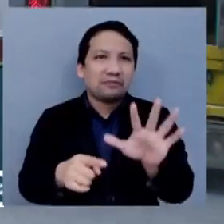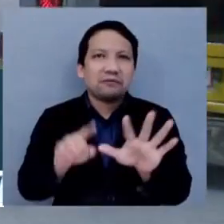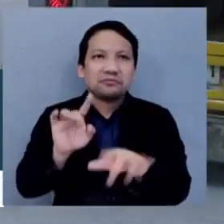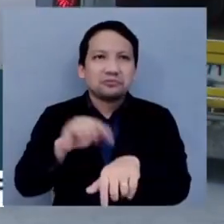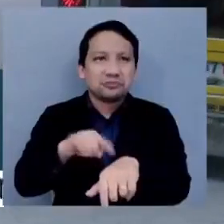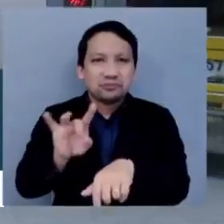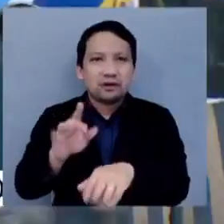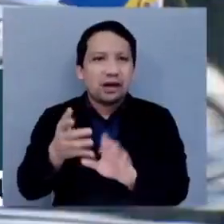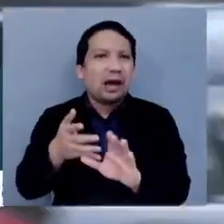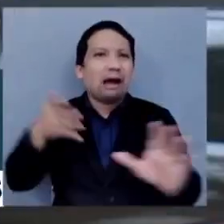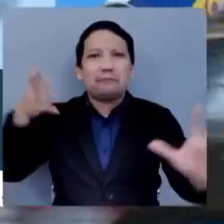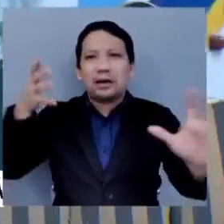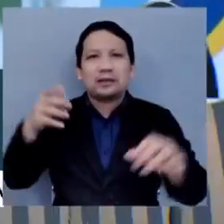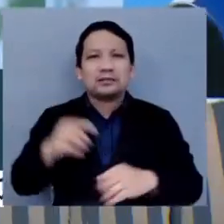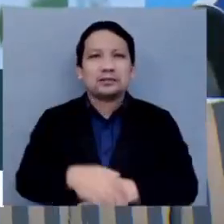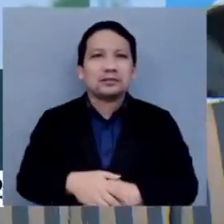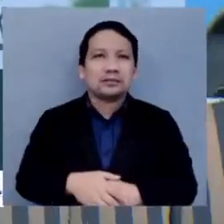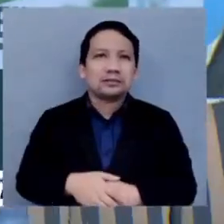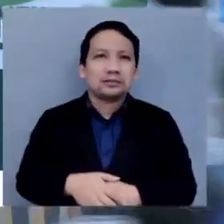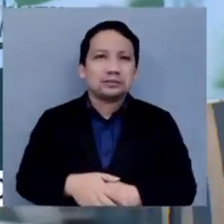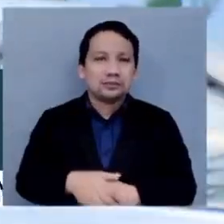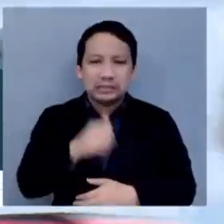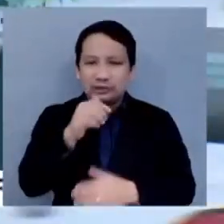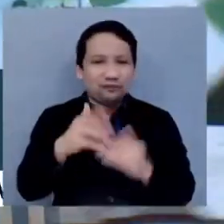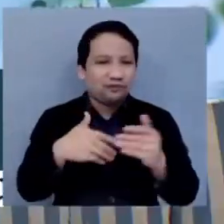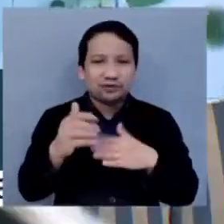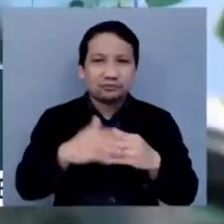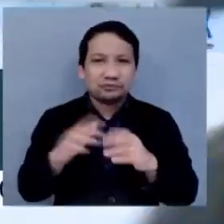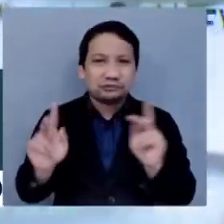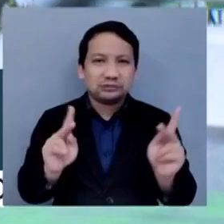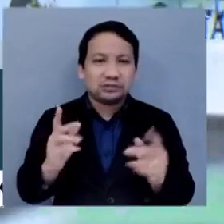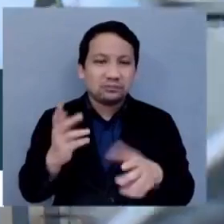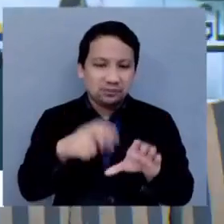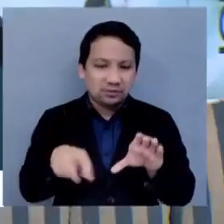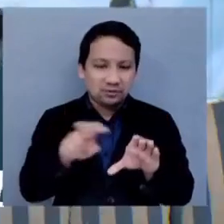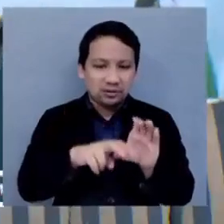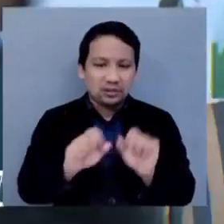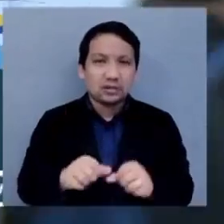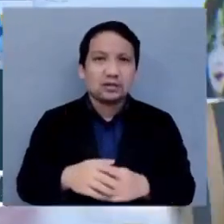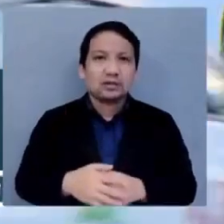And that's an inconvenience, especially to passengers